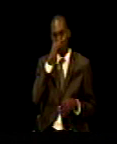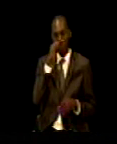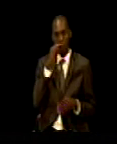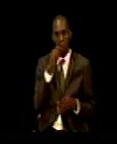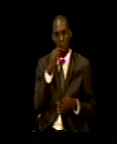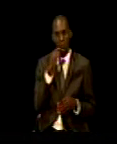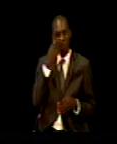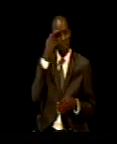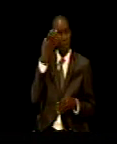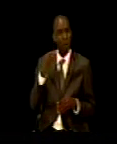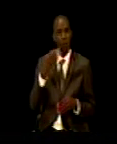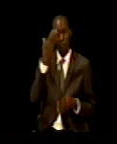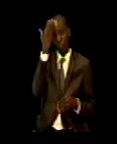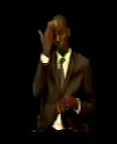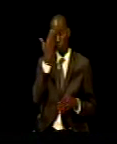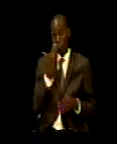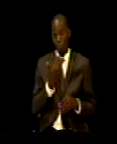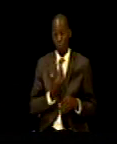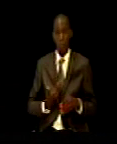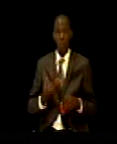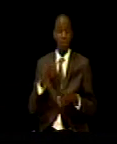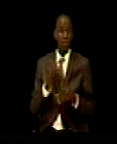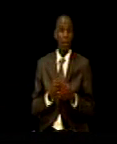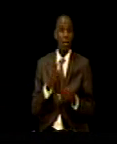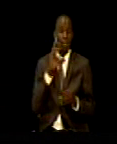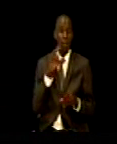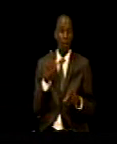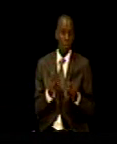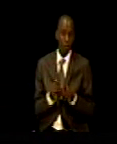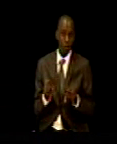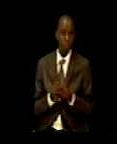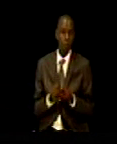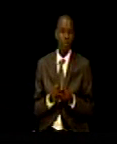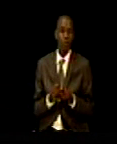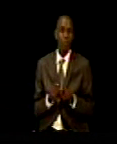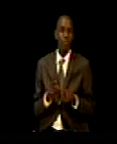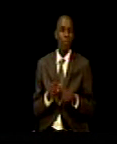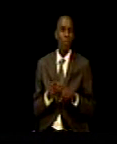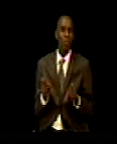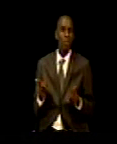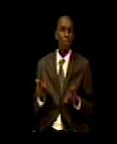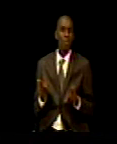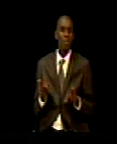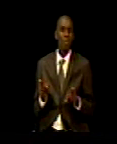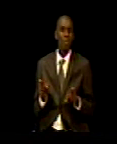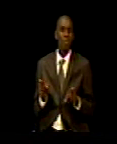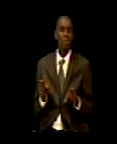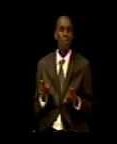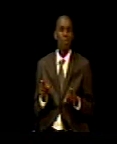that kills easily. It's so devastating. But during that first night of